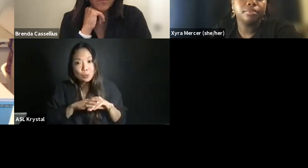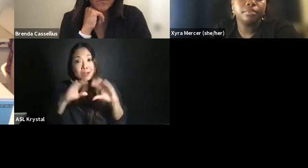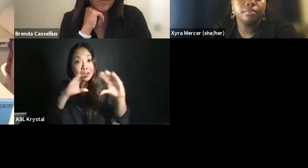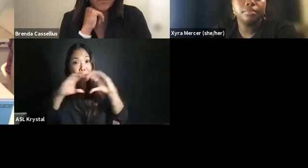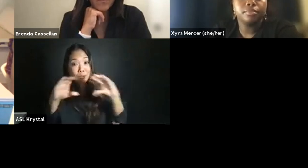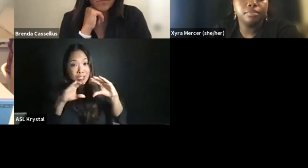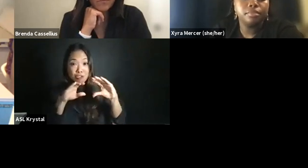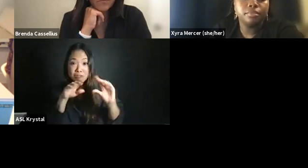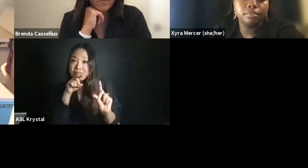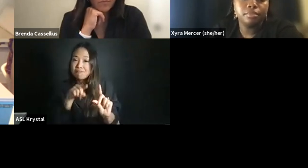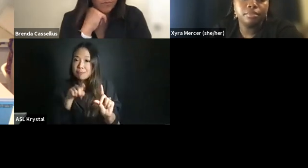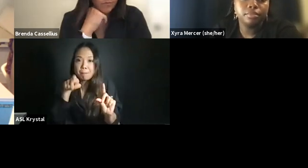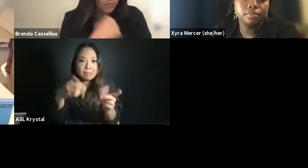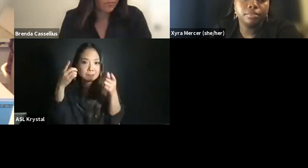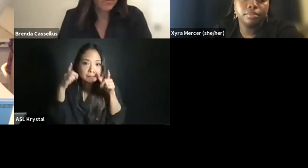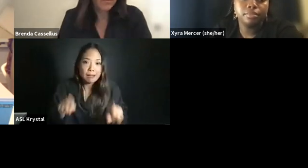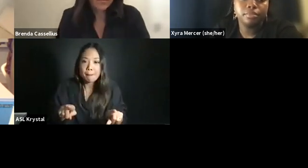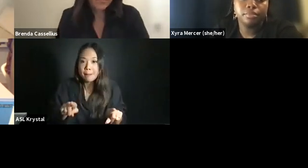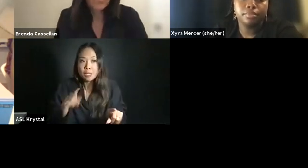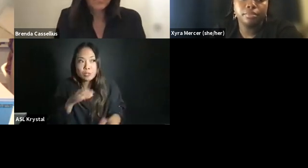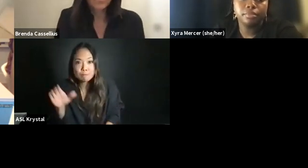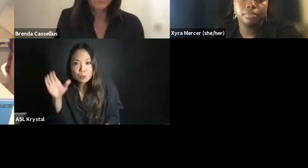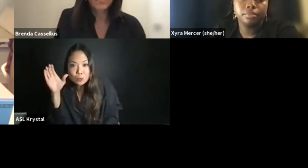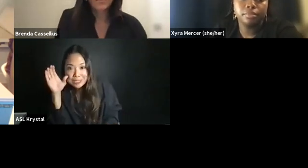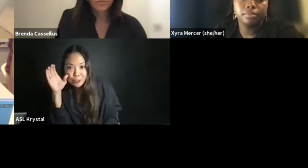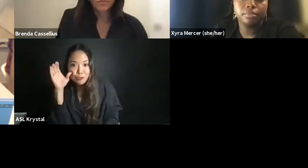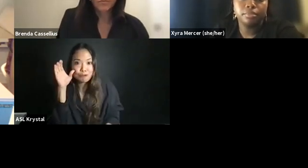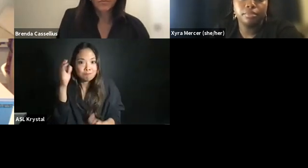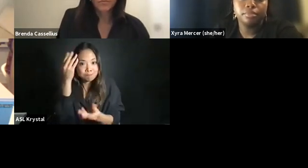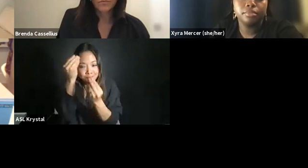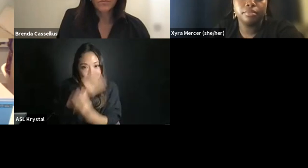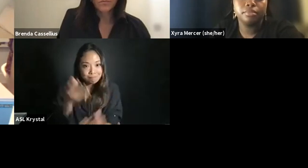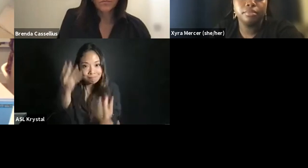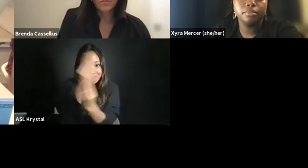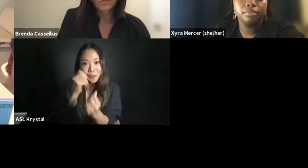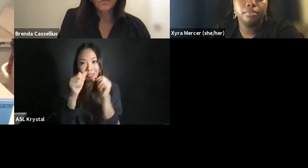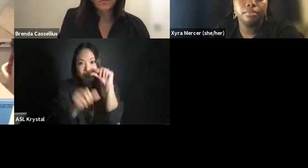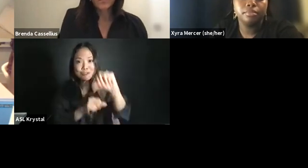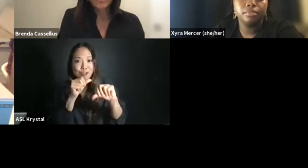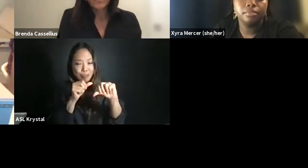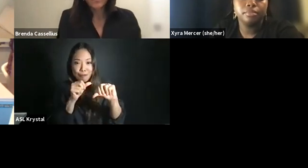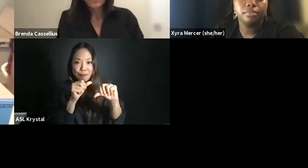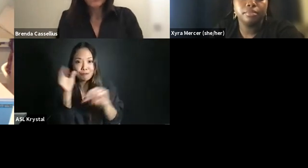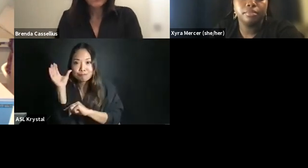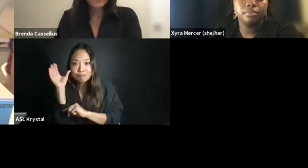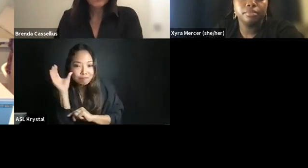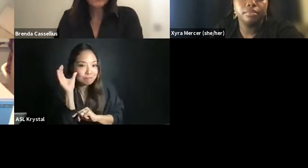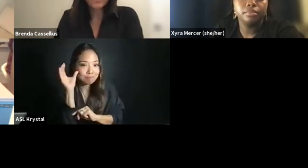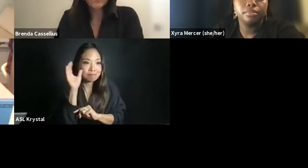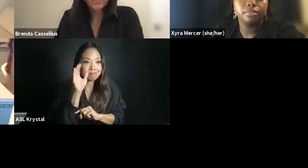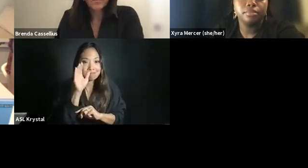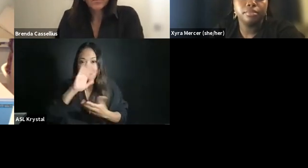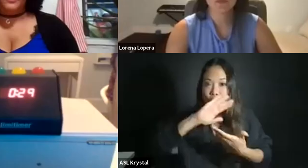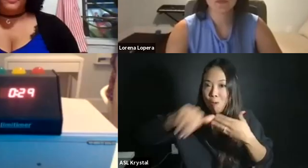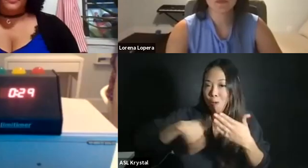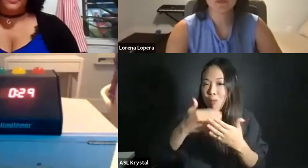last take place we have to hear each other we have to hear the communities we have to hear the entire community that is embedded in this